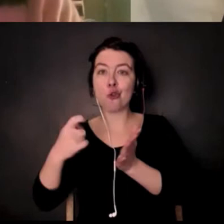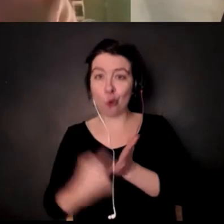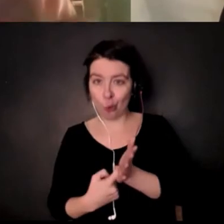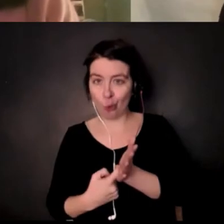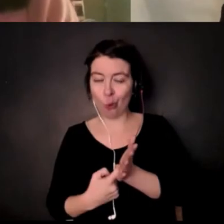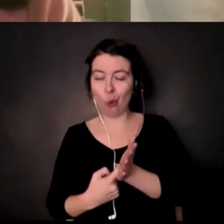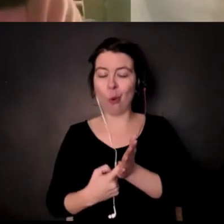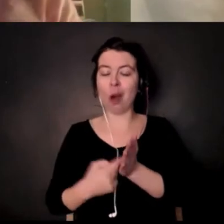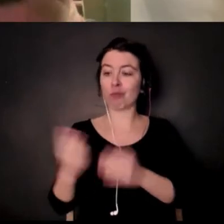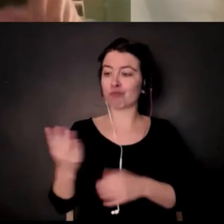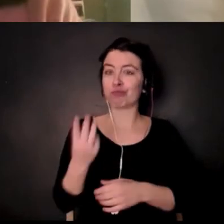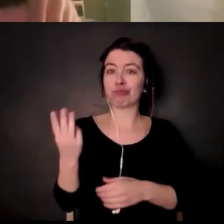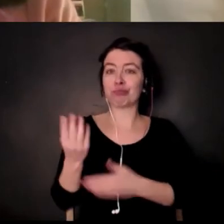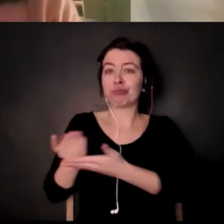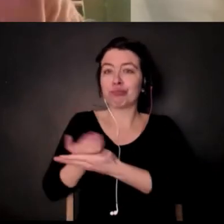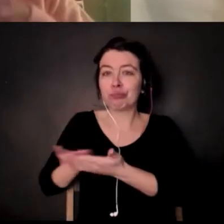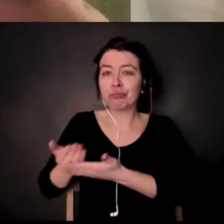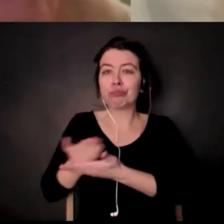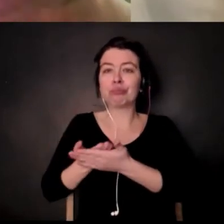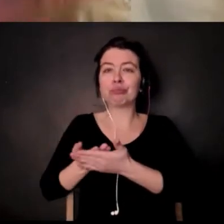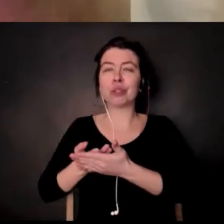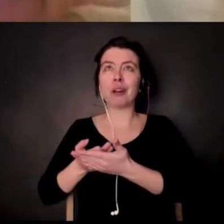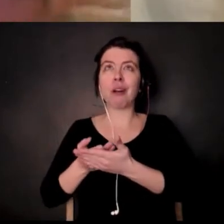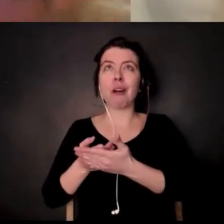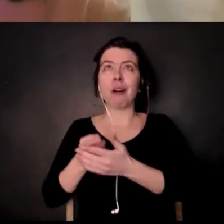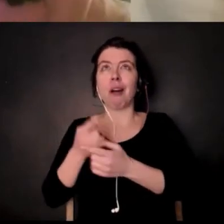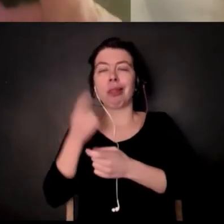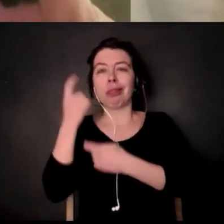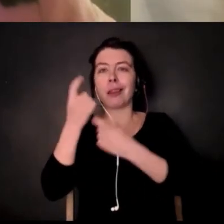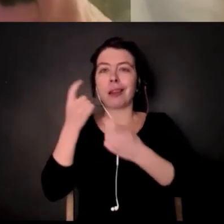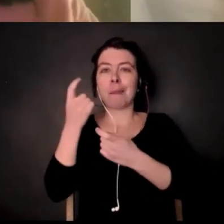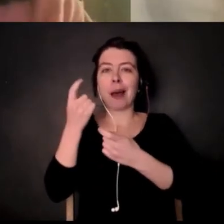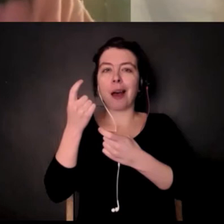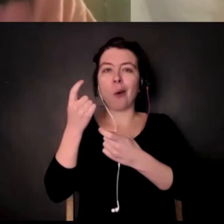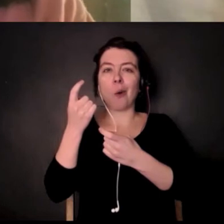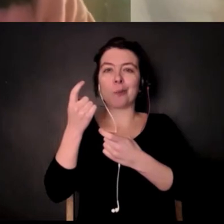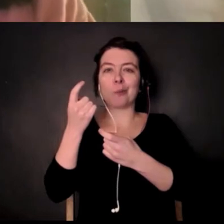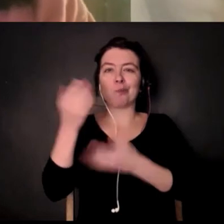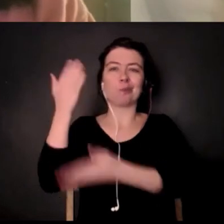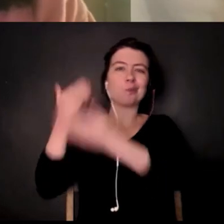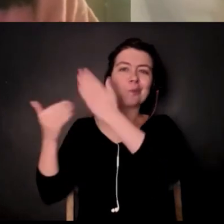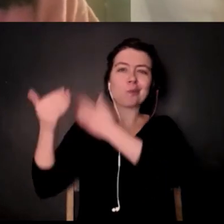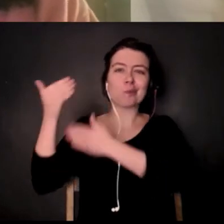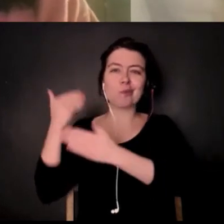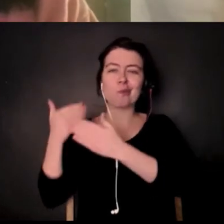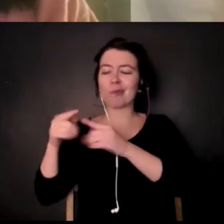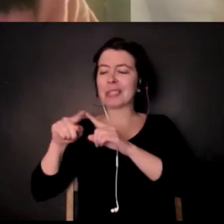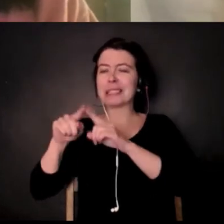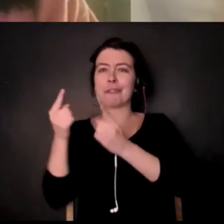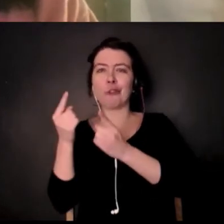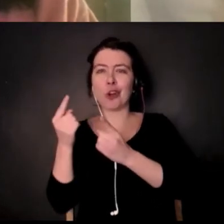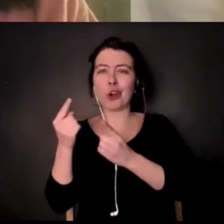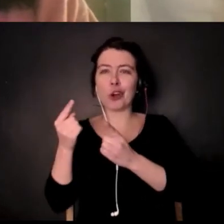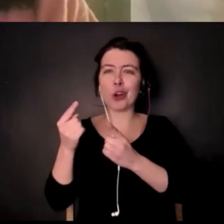ethnofuturisms, the legacy of the various movements situated across the world. And we were